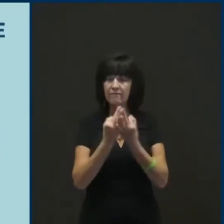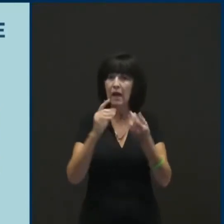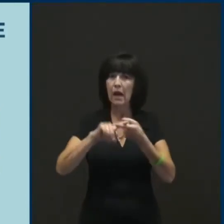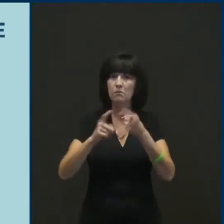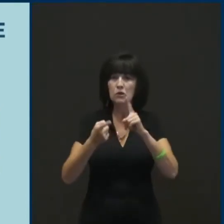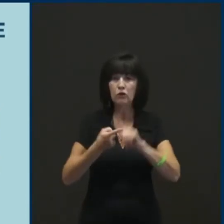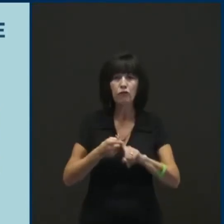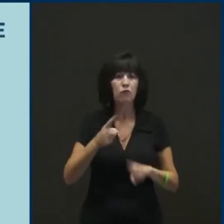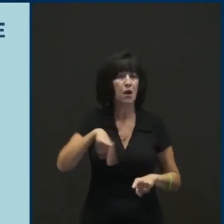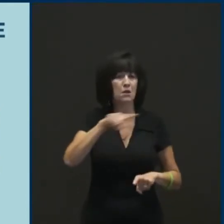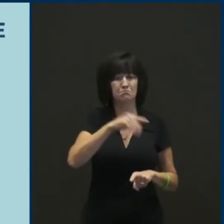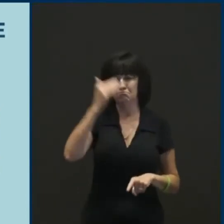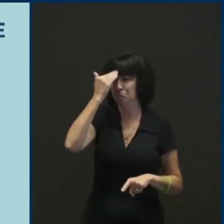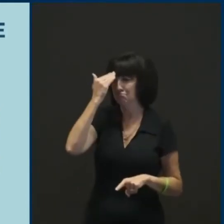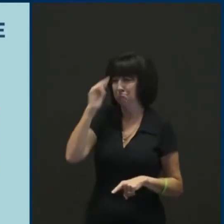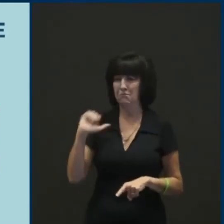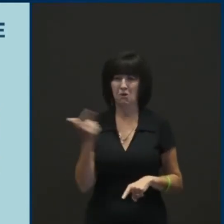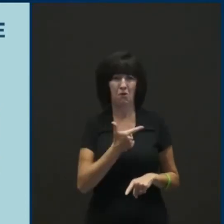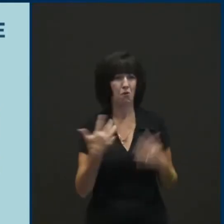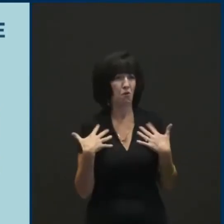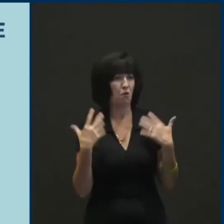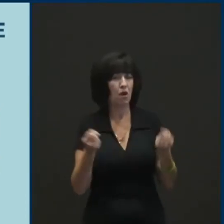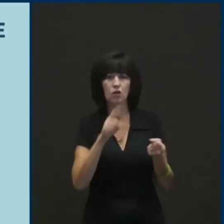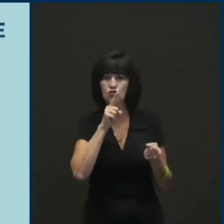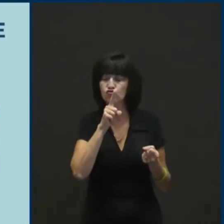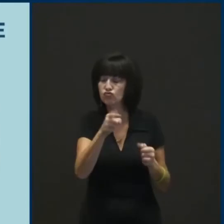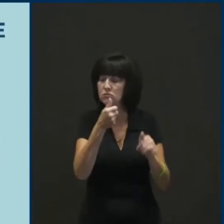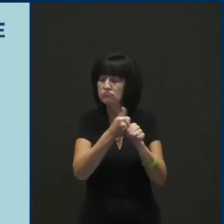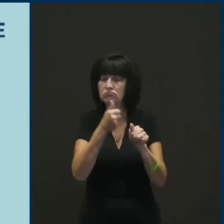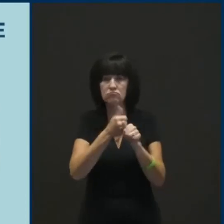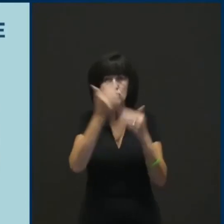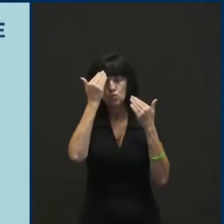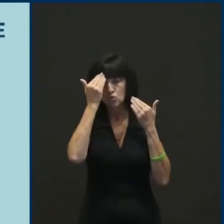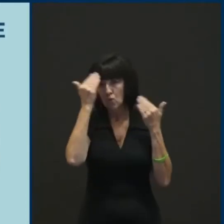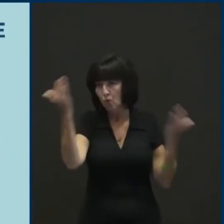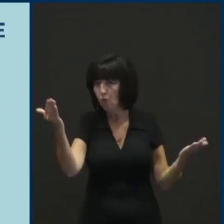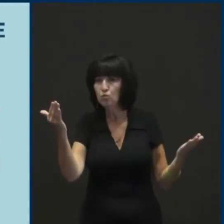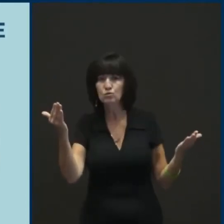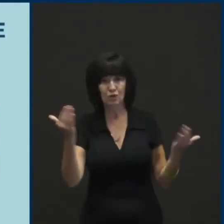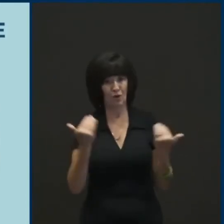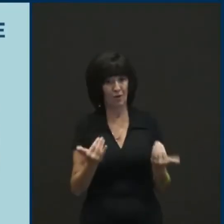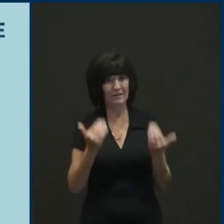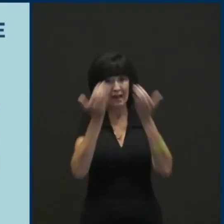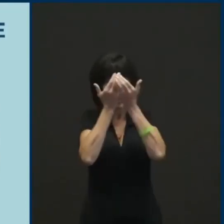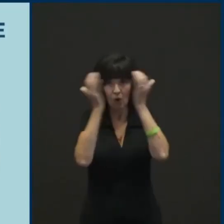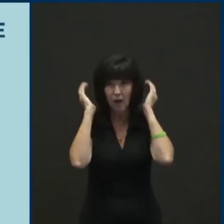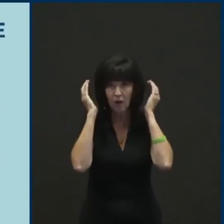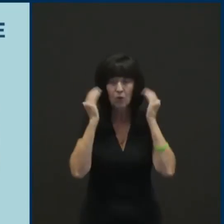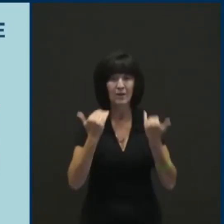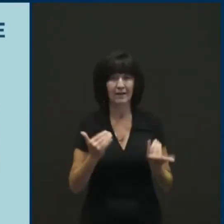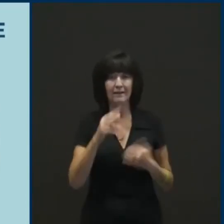moving into that kind of a season with Halloween, with Thanksgiving,